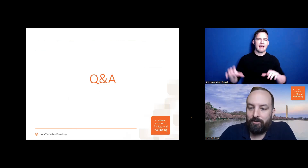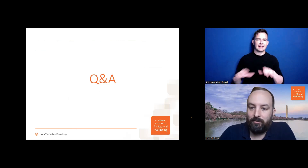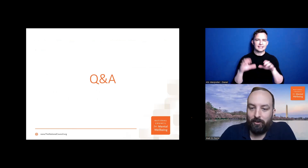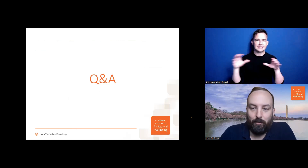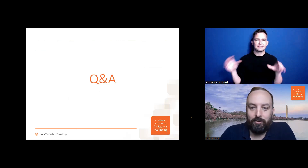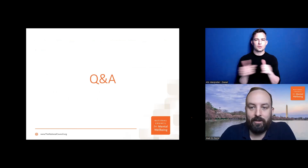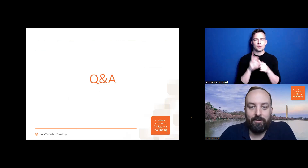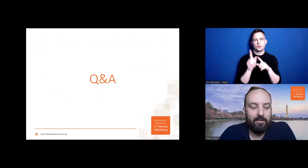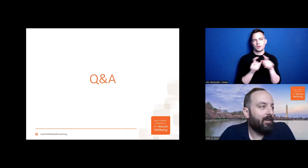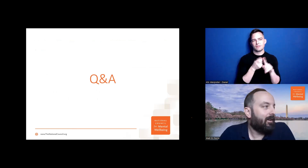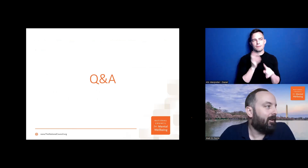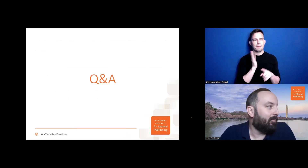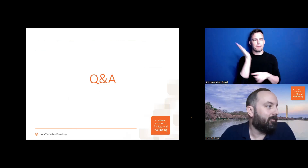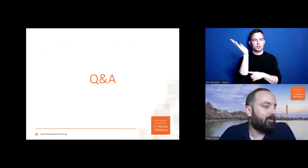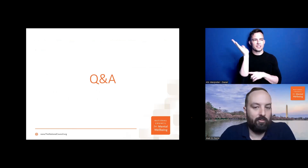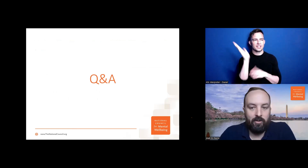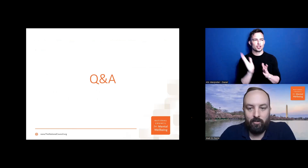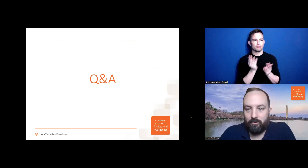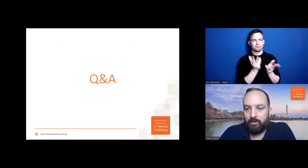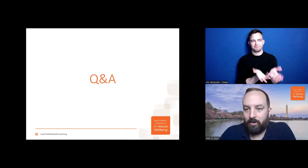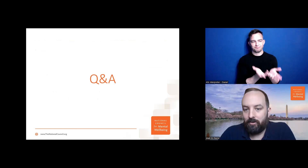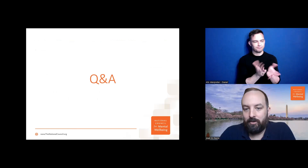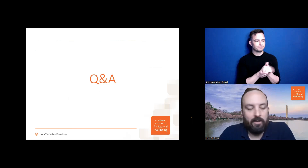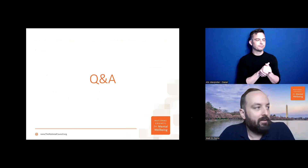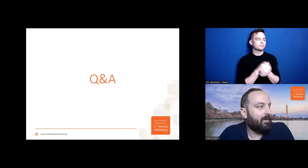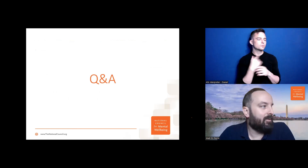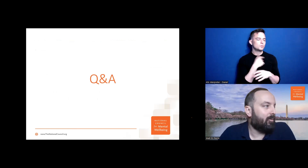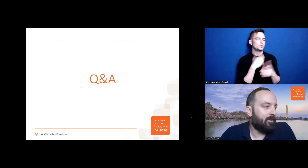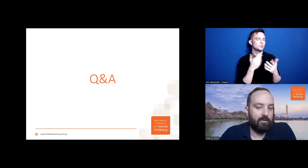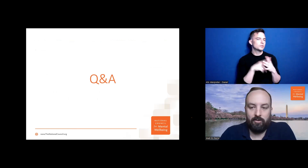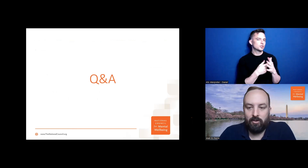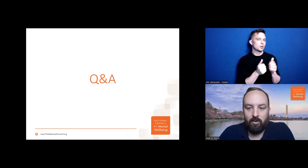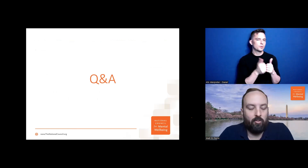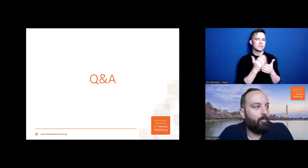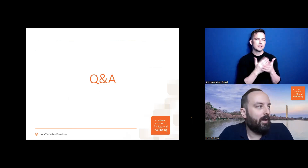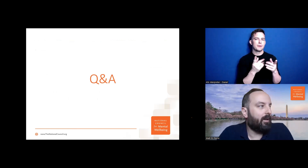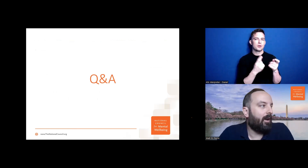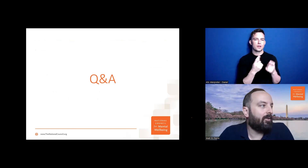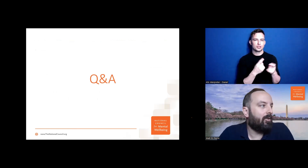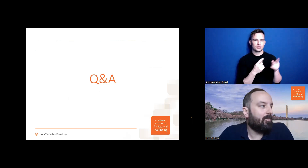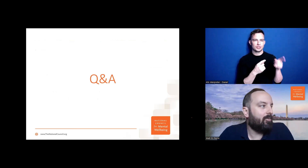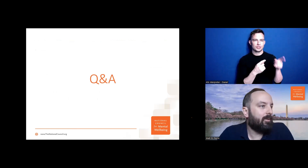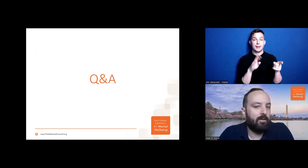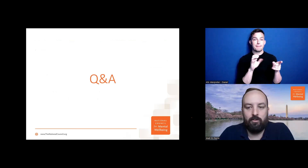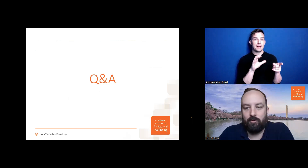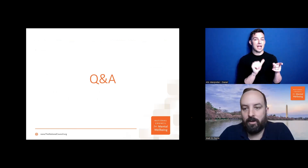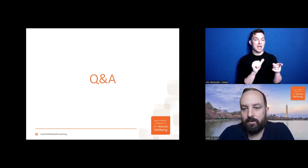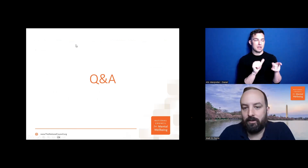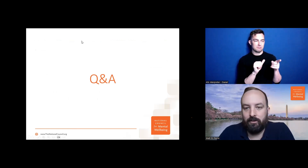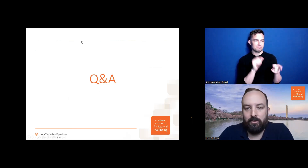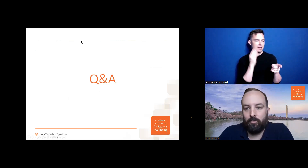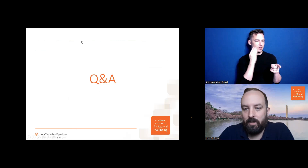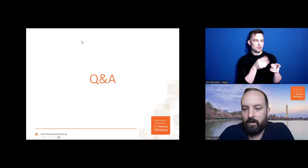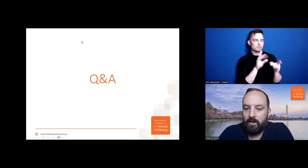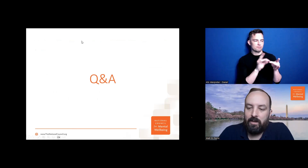with questions for our presenters. So we will start taking some questions. So Becca, I know that you addressed